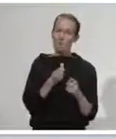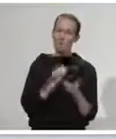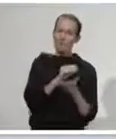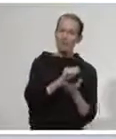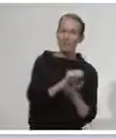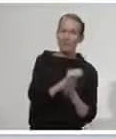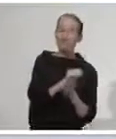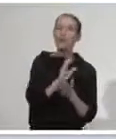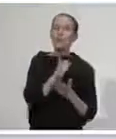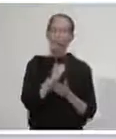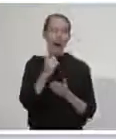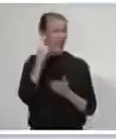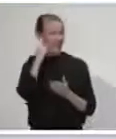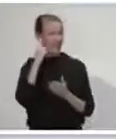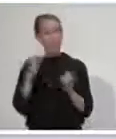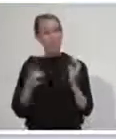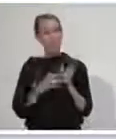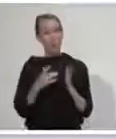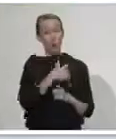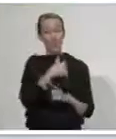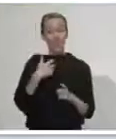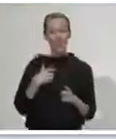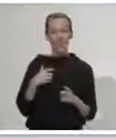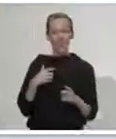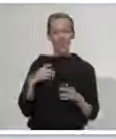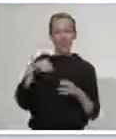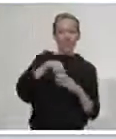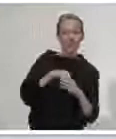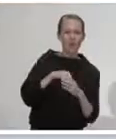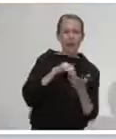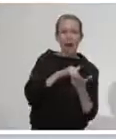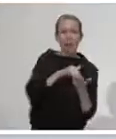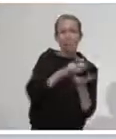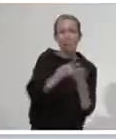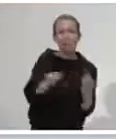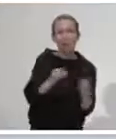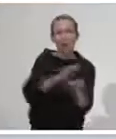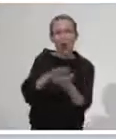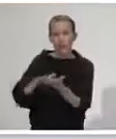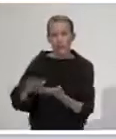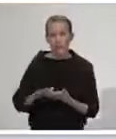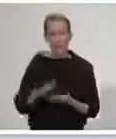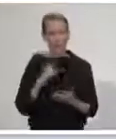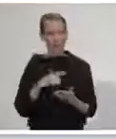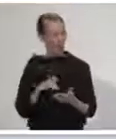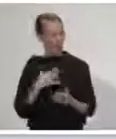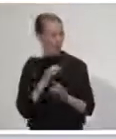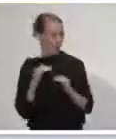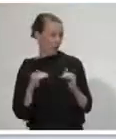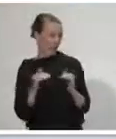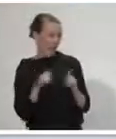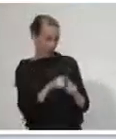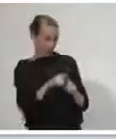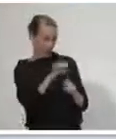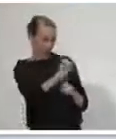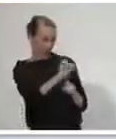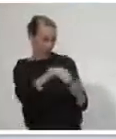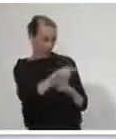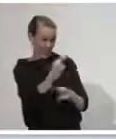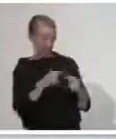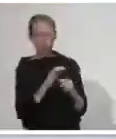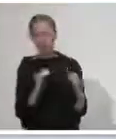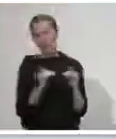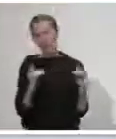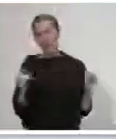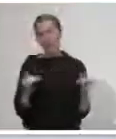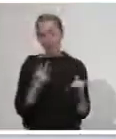for the government to try and sort this issue out, because it will seem patently unfair to many people. And then I'll come